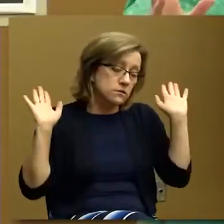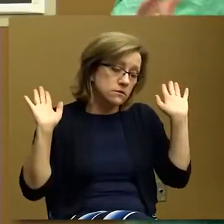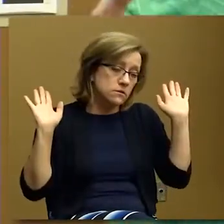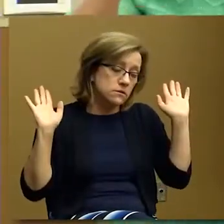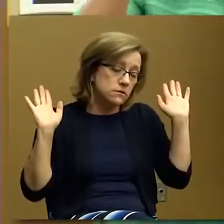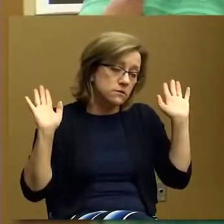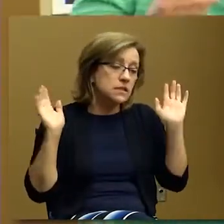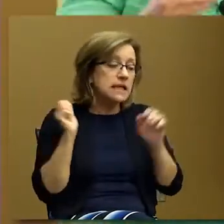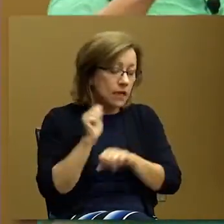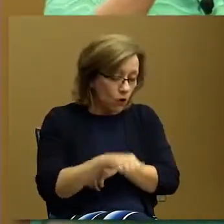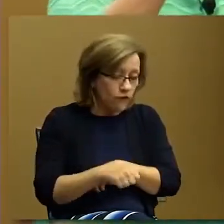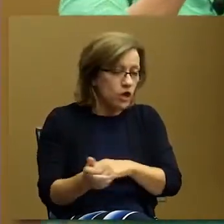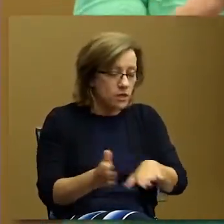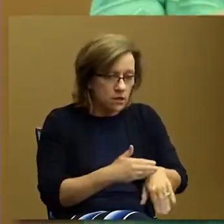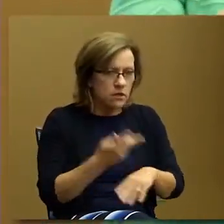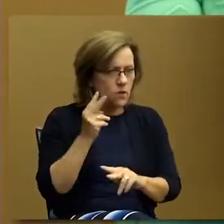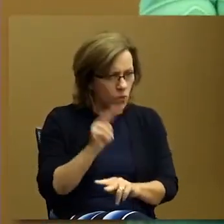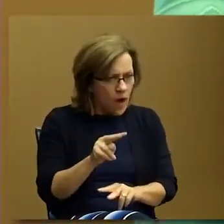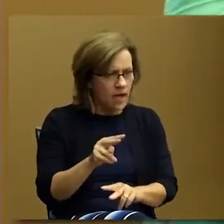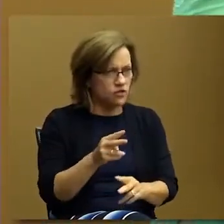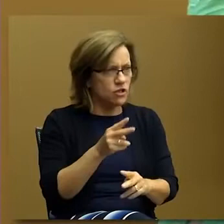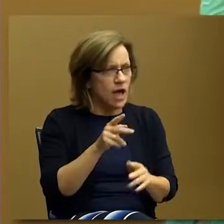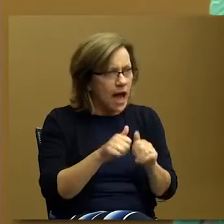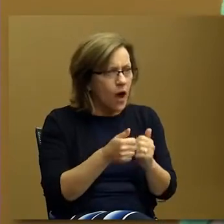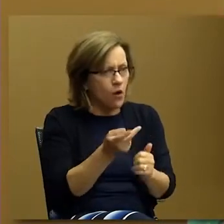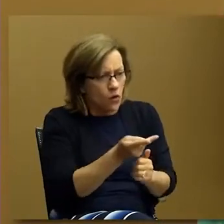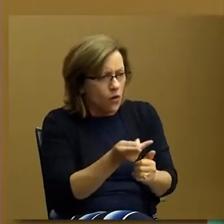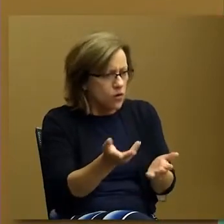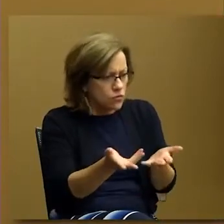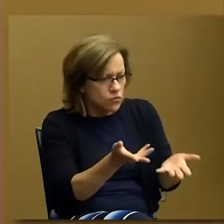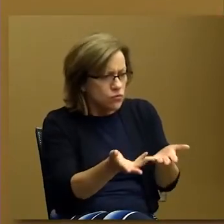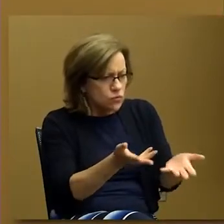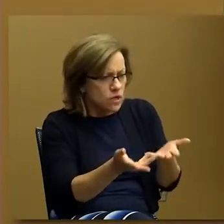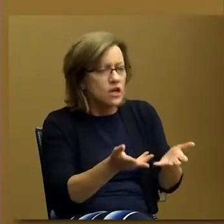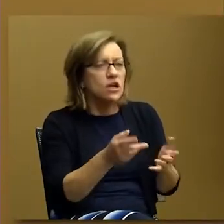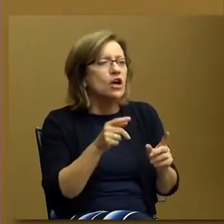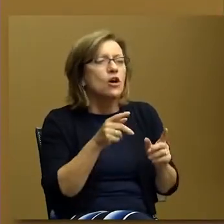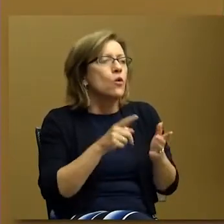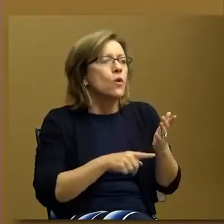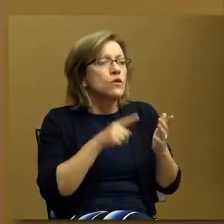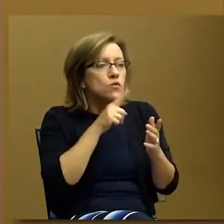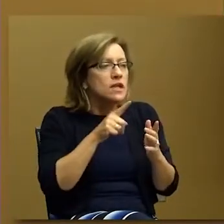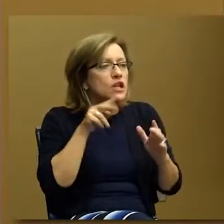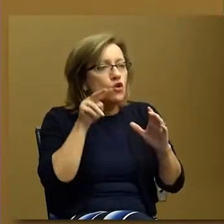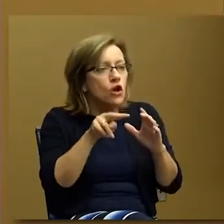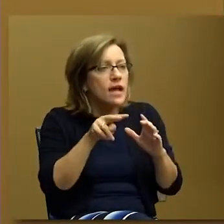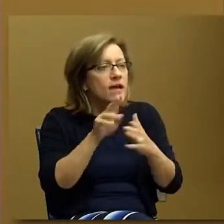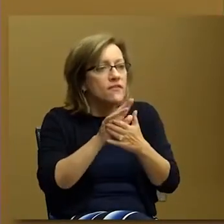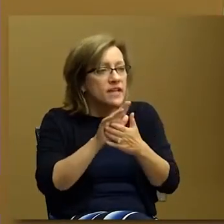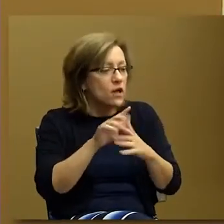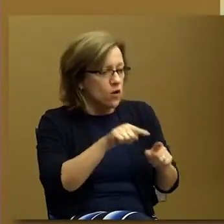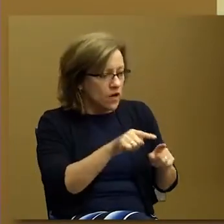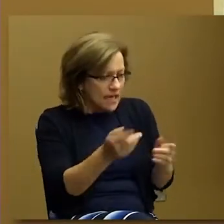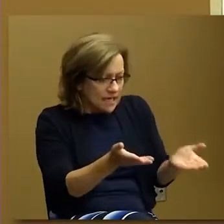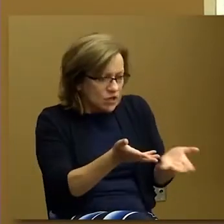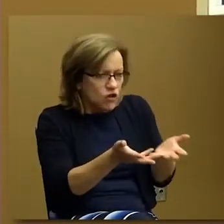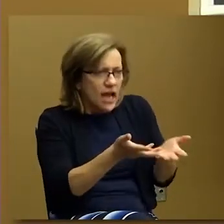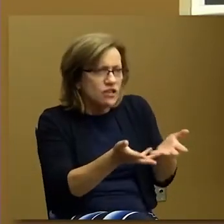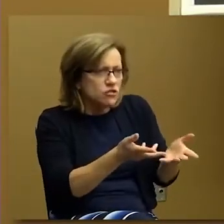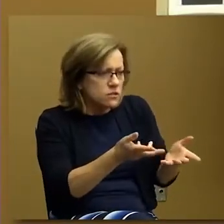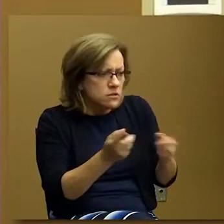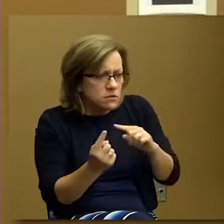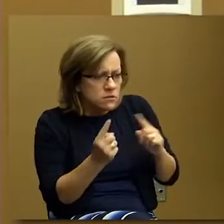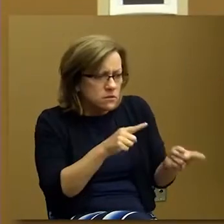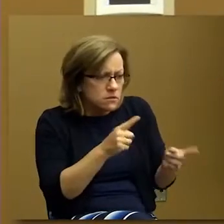to get over it and watch the interaction, because what you're looking at is the interaction. You want to see